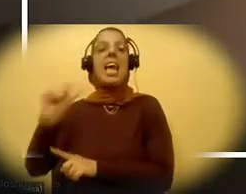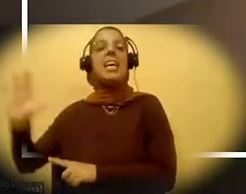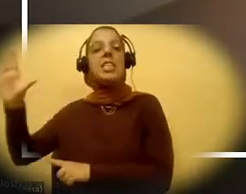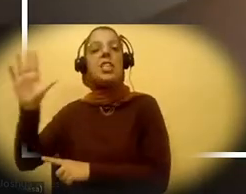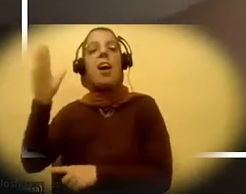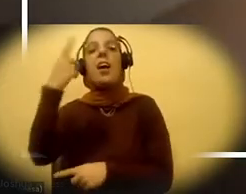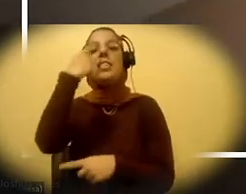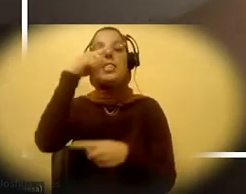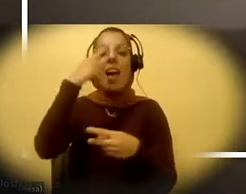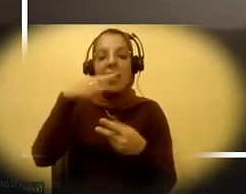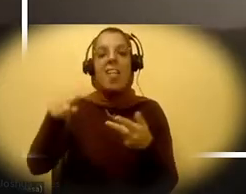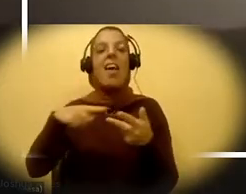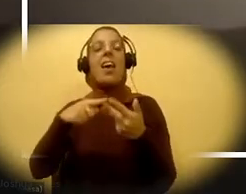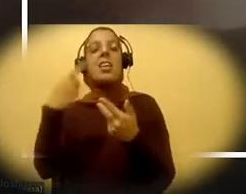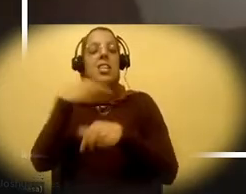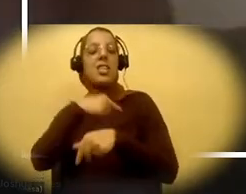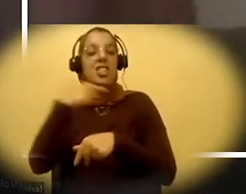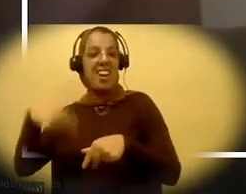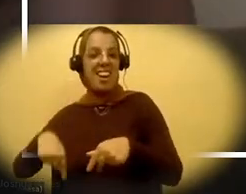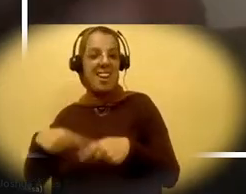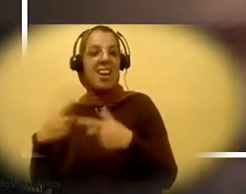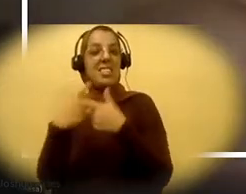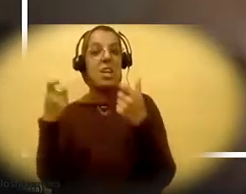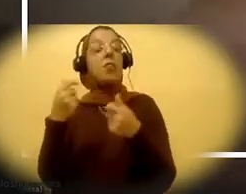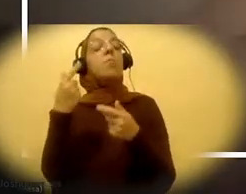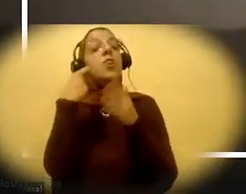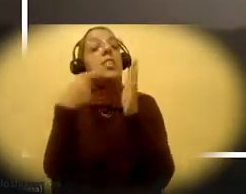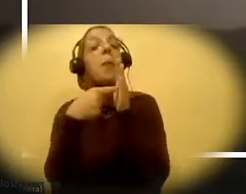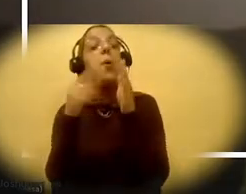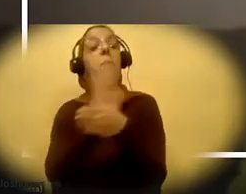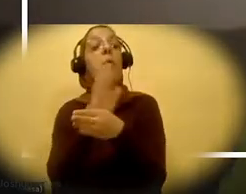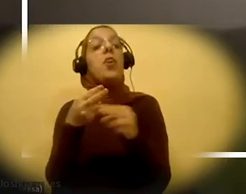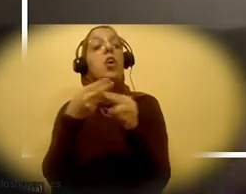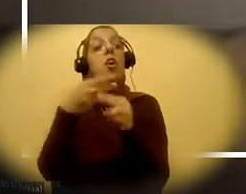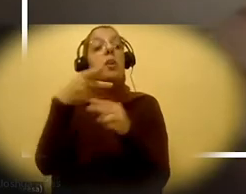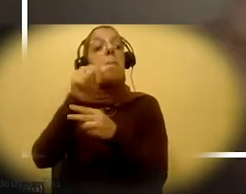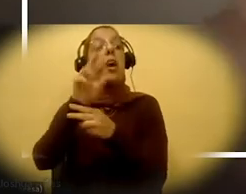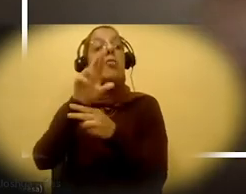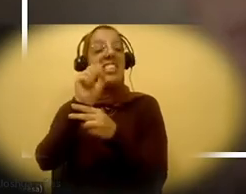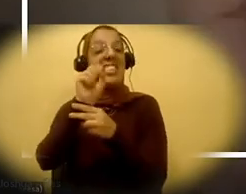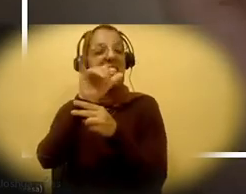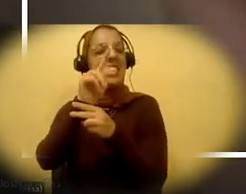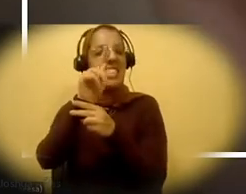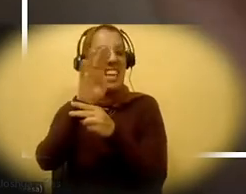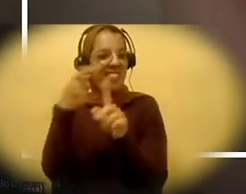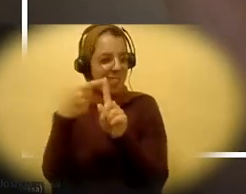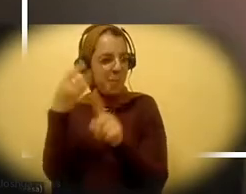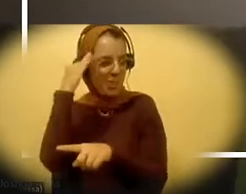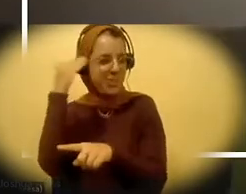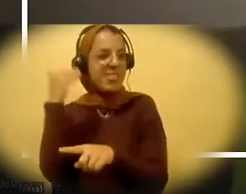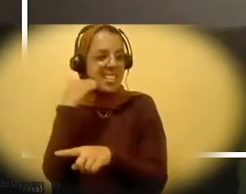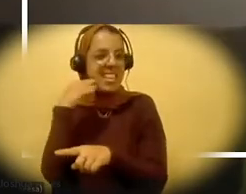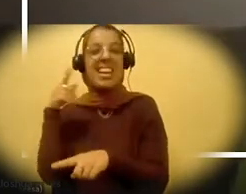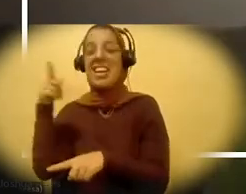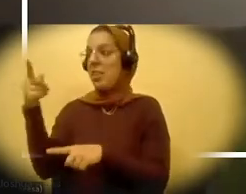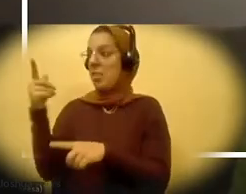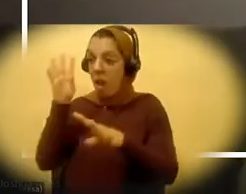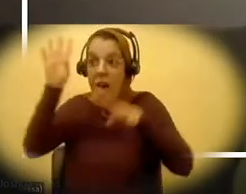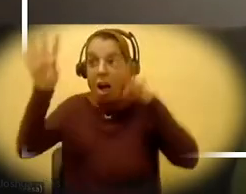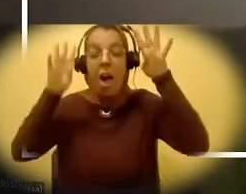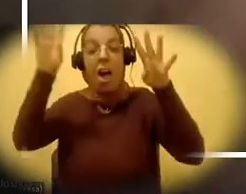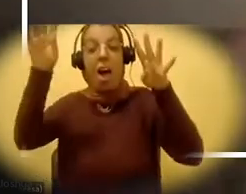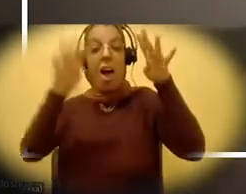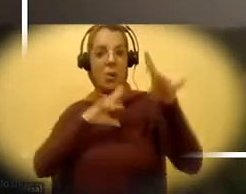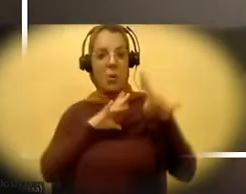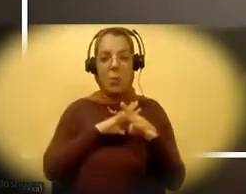everything, for some reason, like, for example, like Parasite, for example, like that movie, it seems so much more innovative, and it happened to